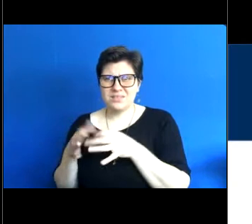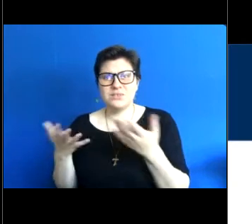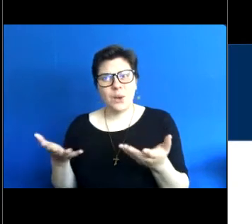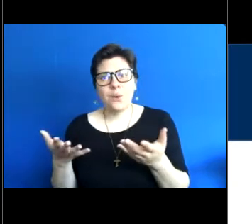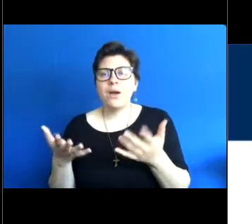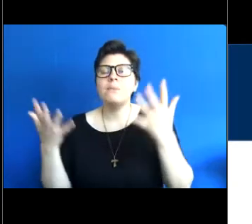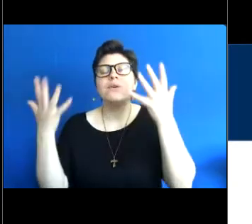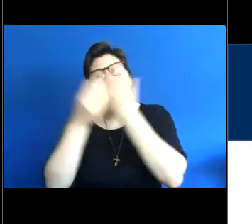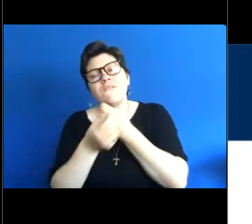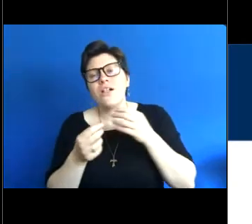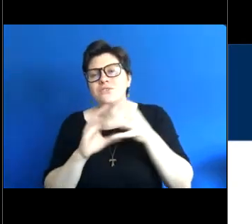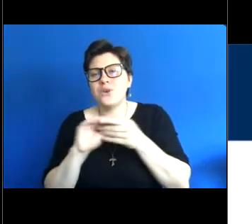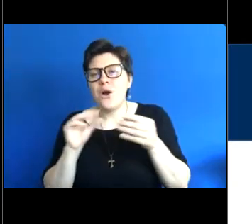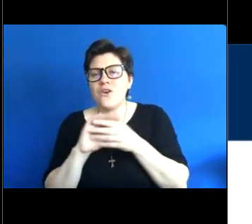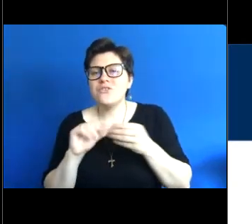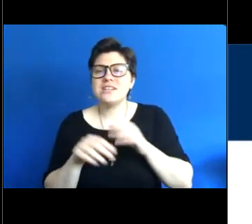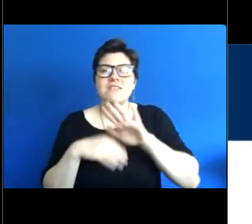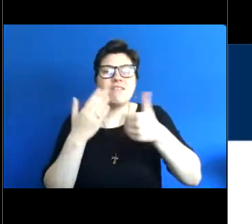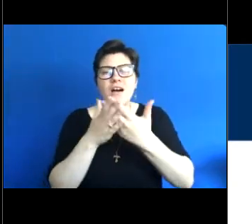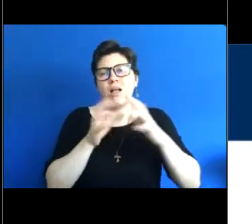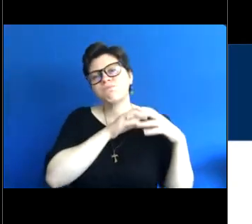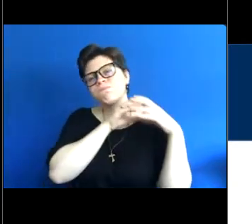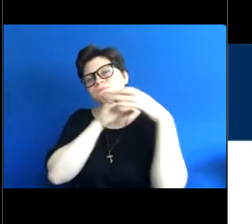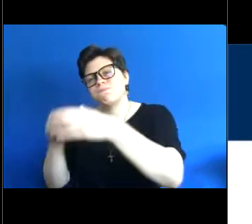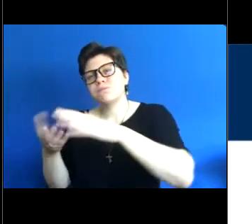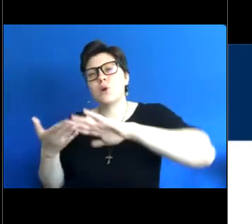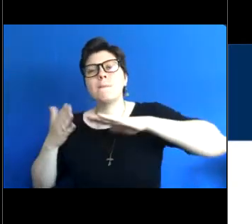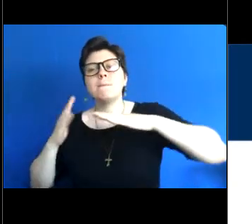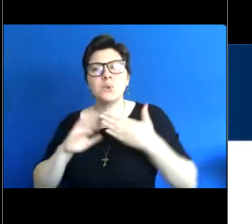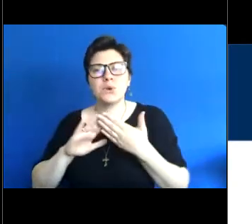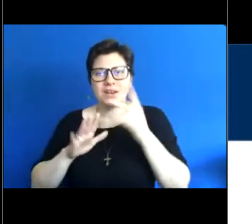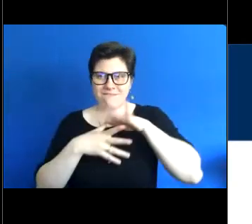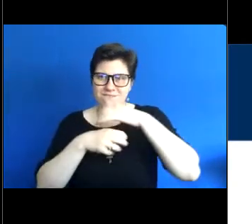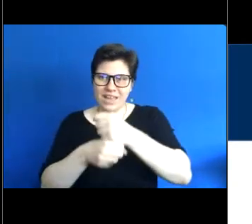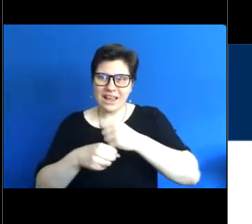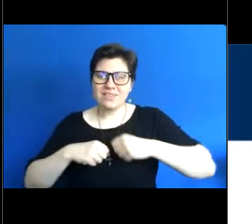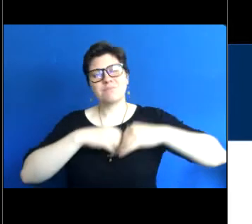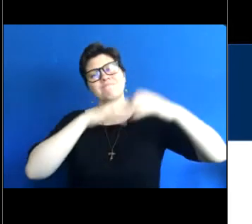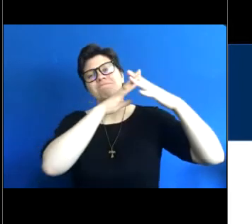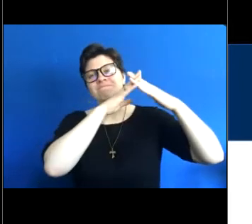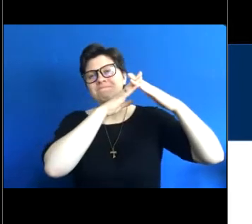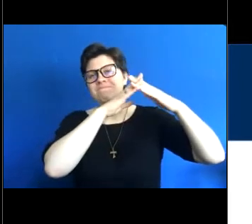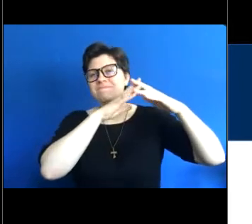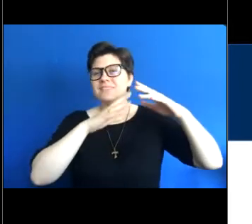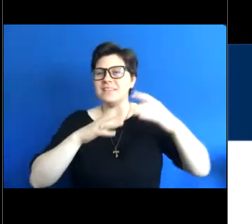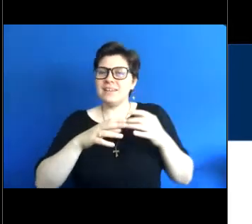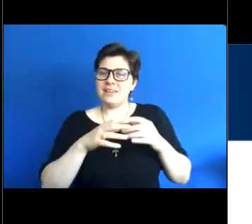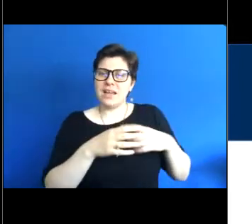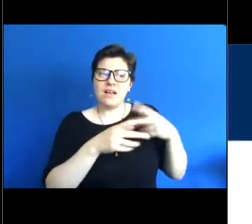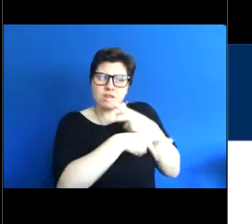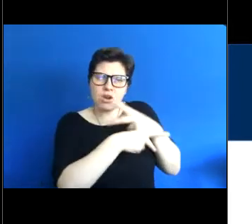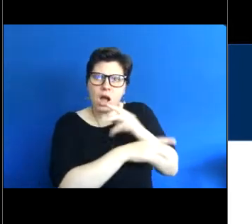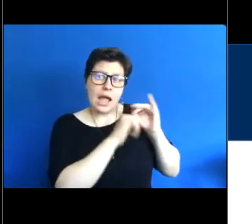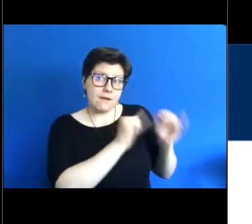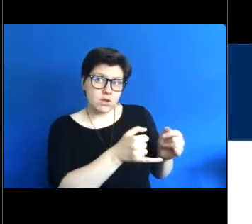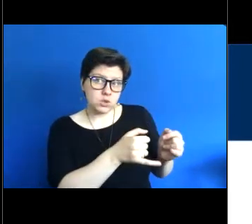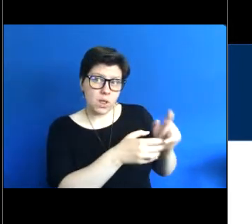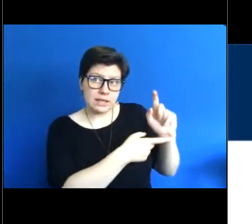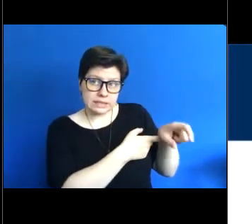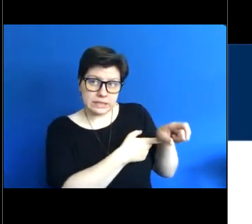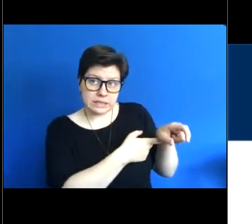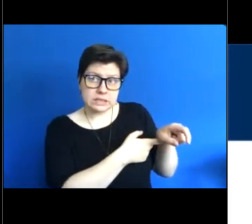beautiful story about all of us being a community of faith and coming together and looking at the individual needs, which in this case